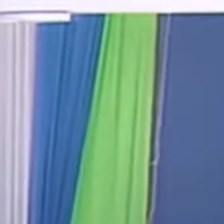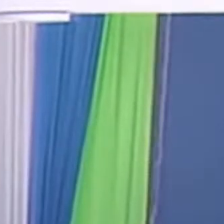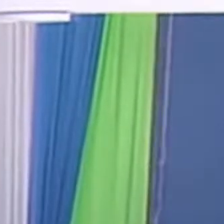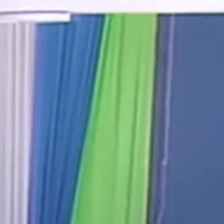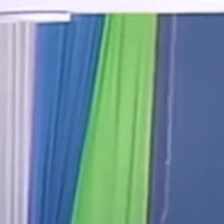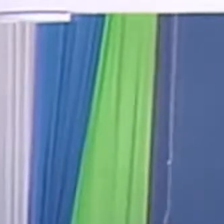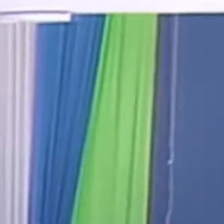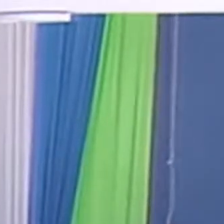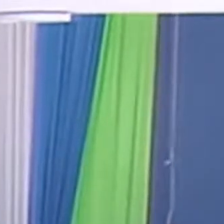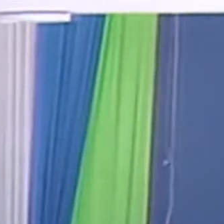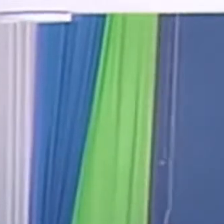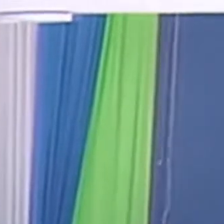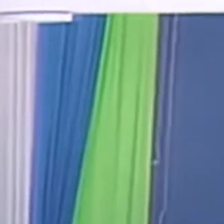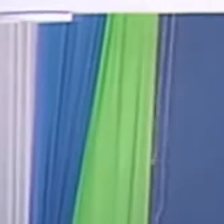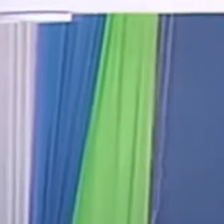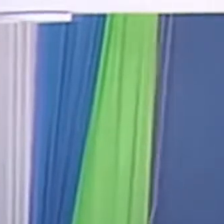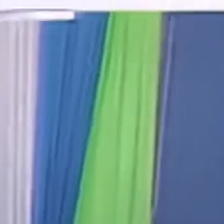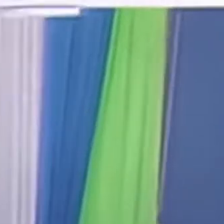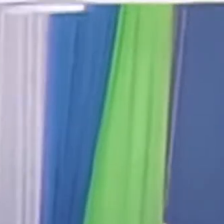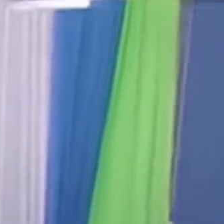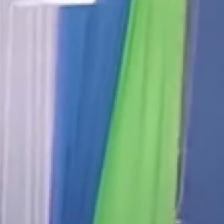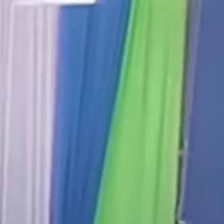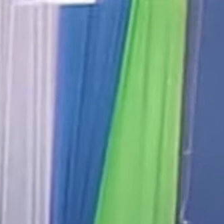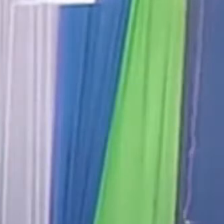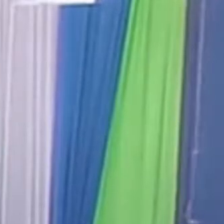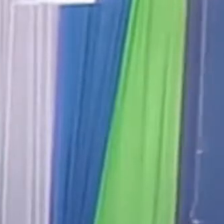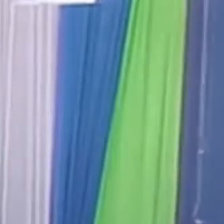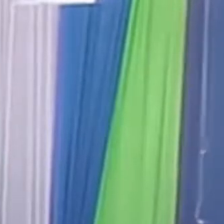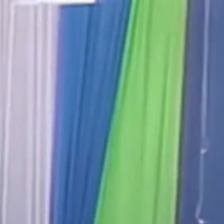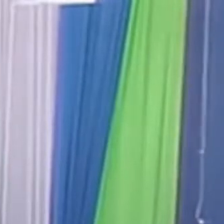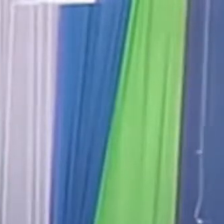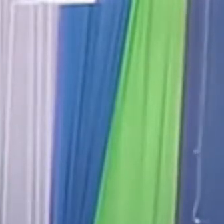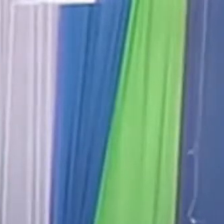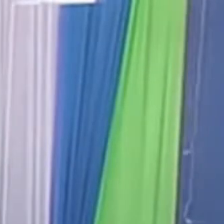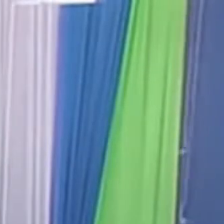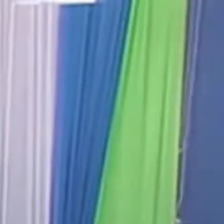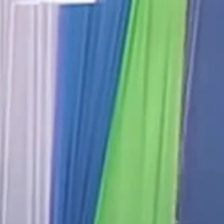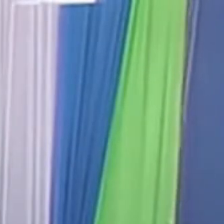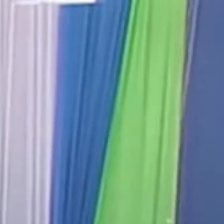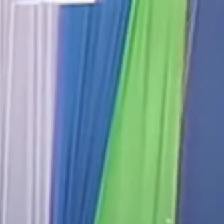let me be singing when the evening